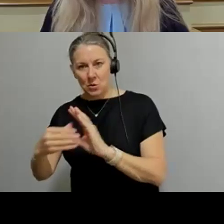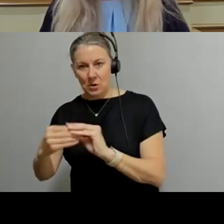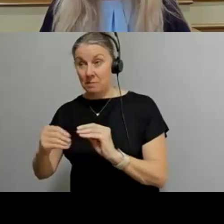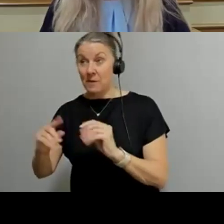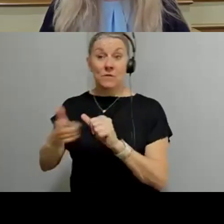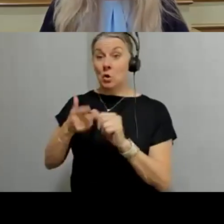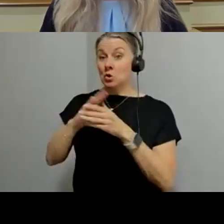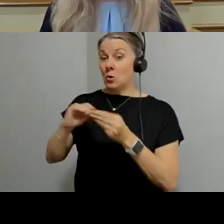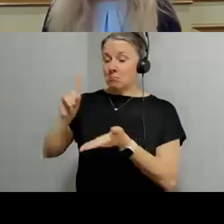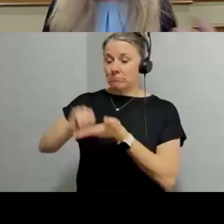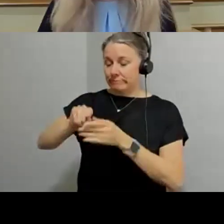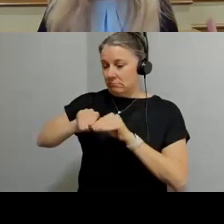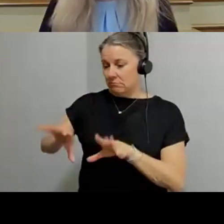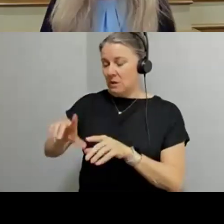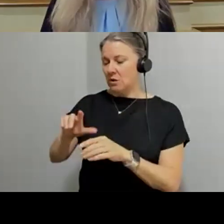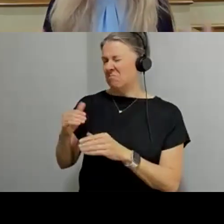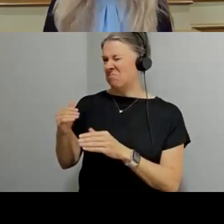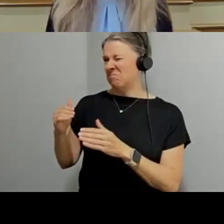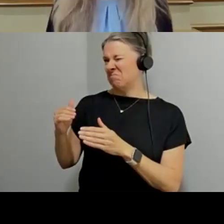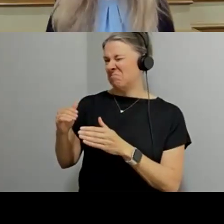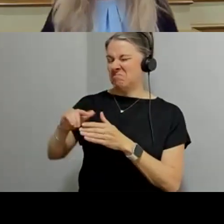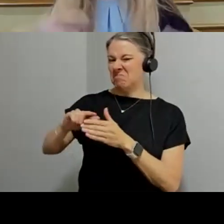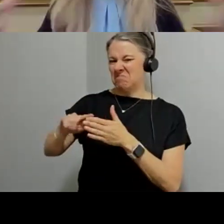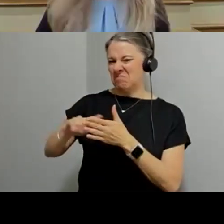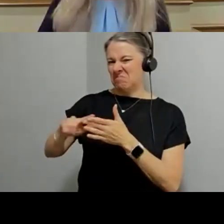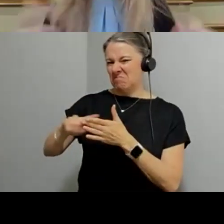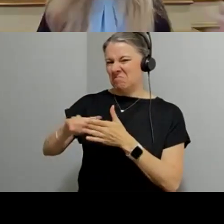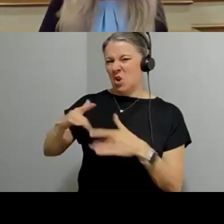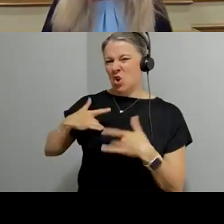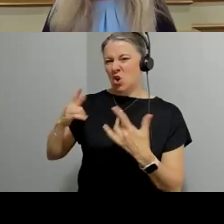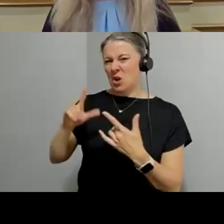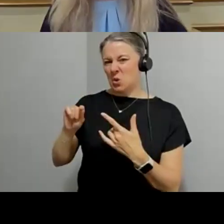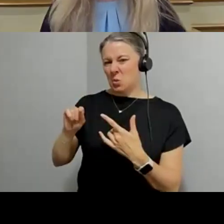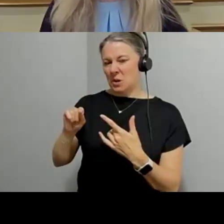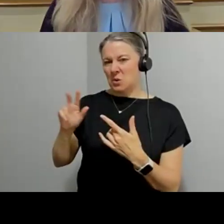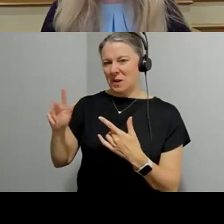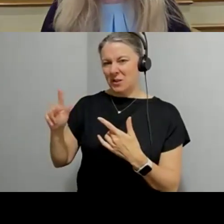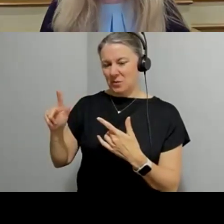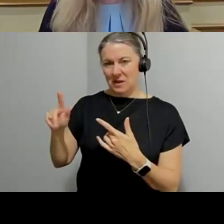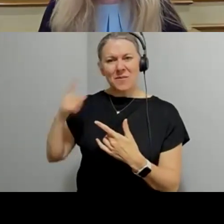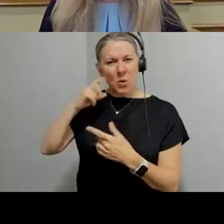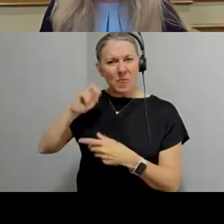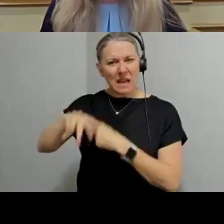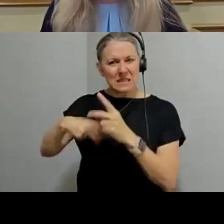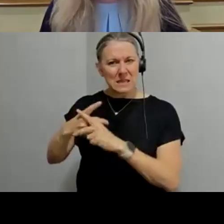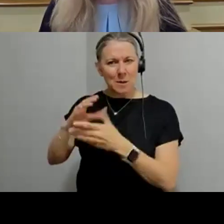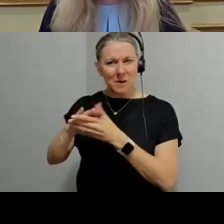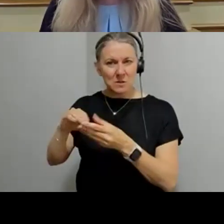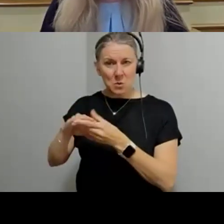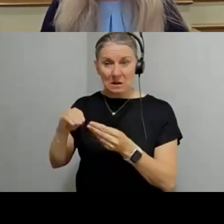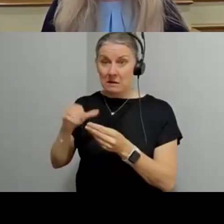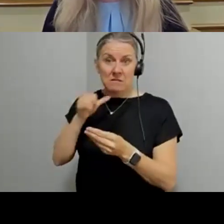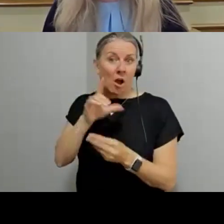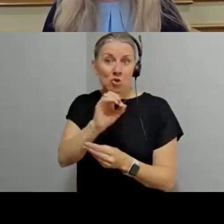2023, for this type of story, it's not a crime story, but it's a story on aging and